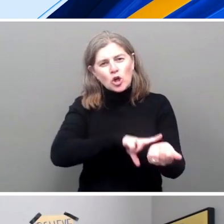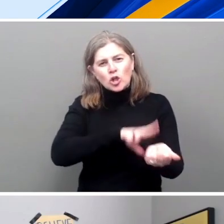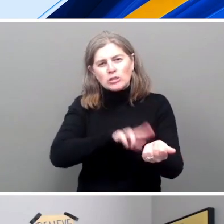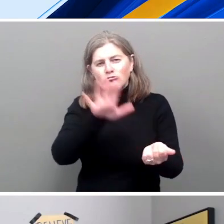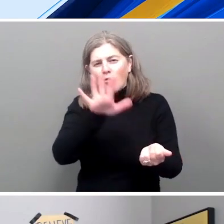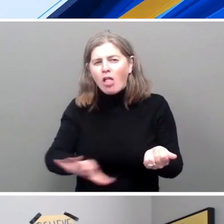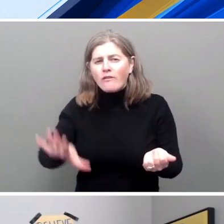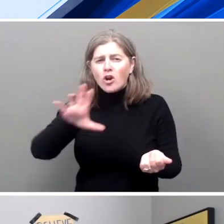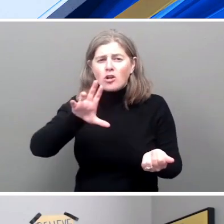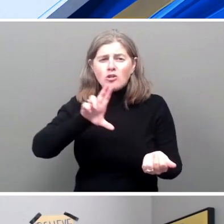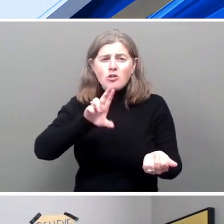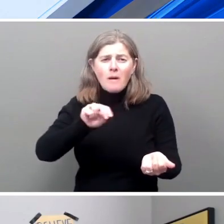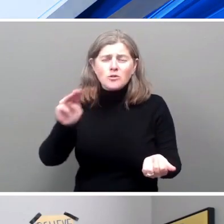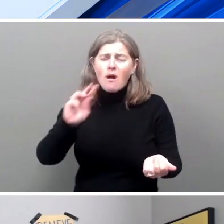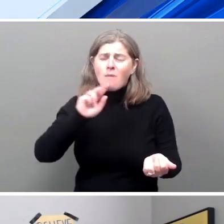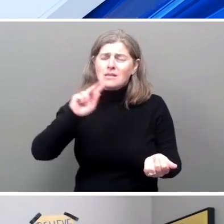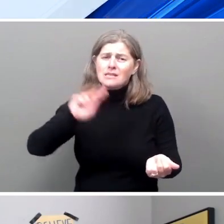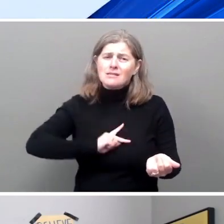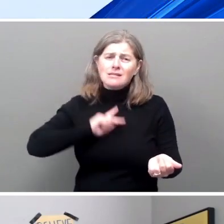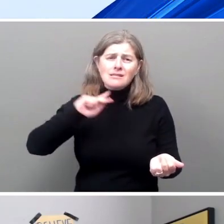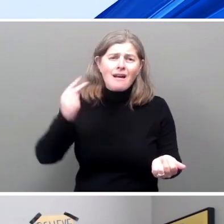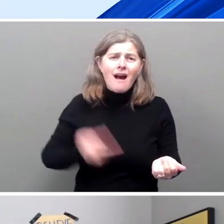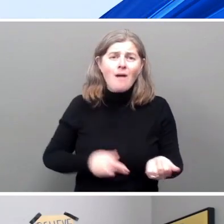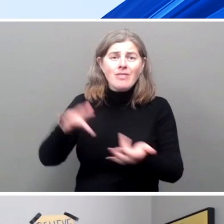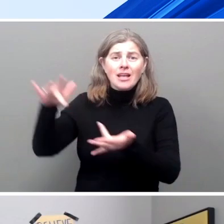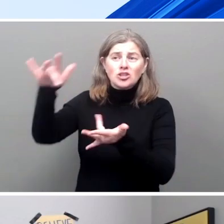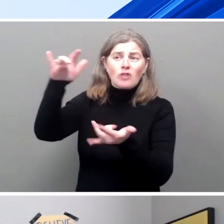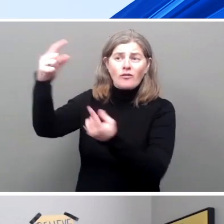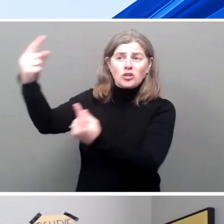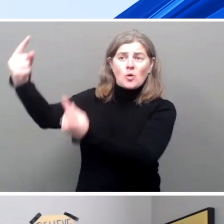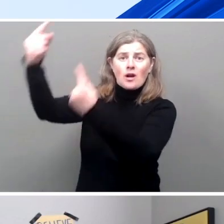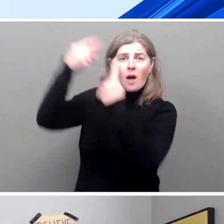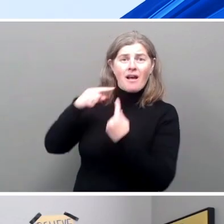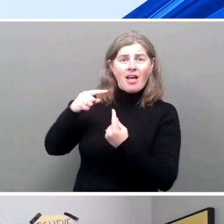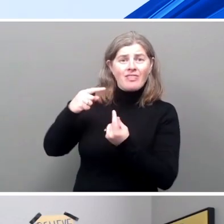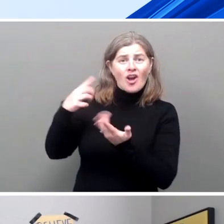really upset about the fact the travelers are coming in and making twice